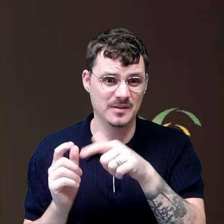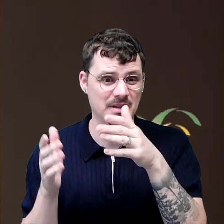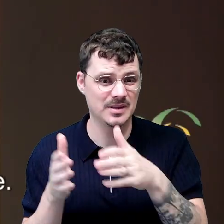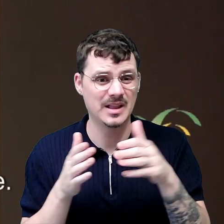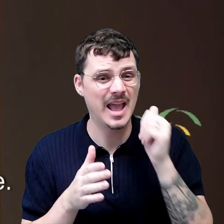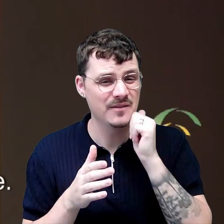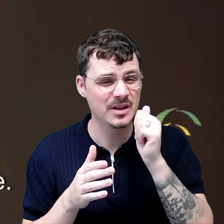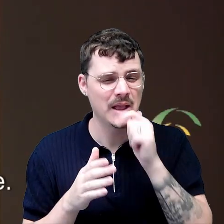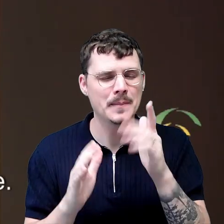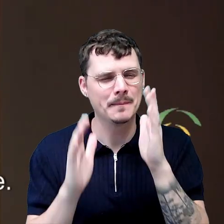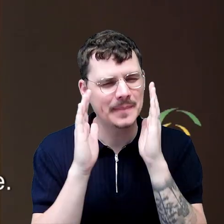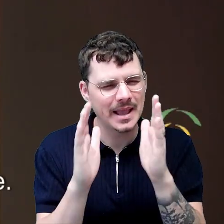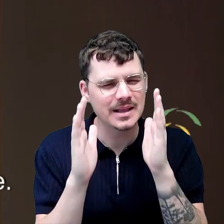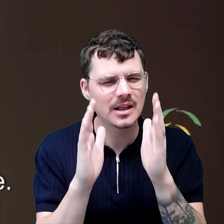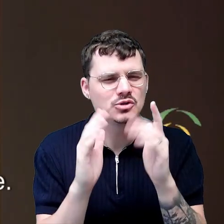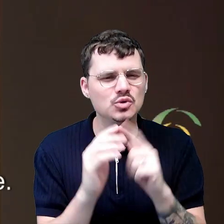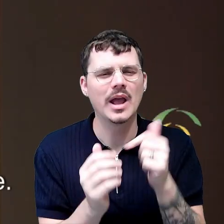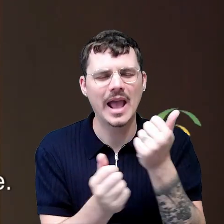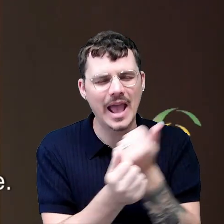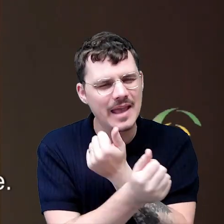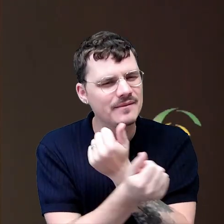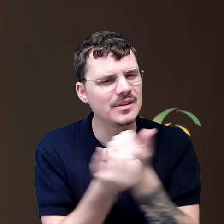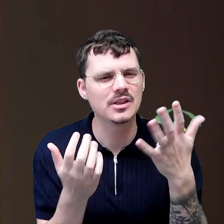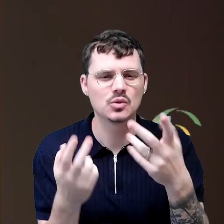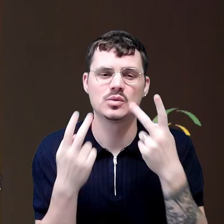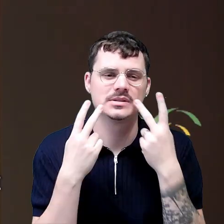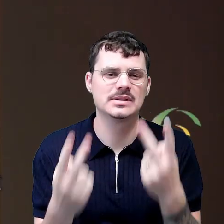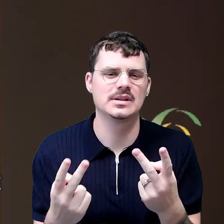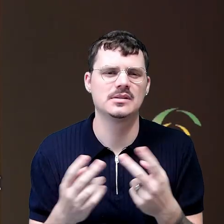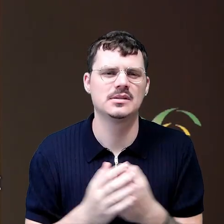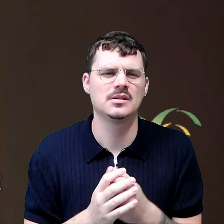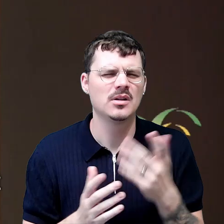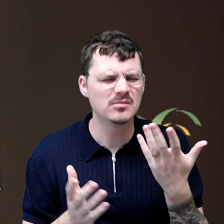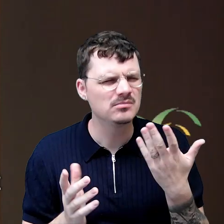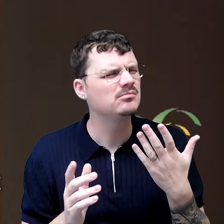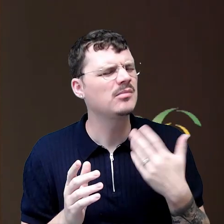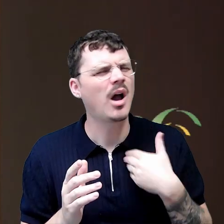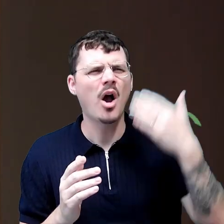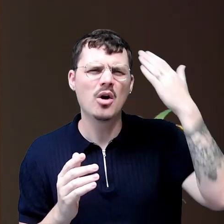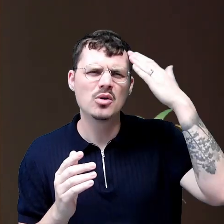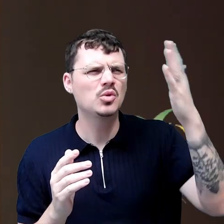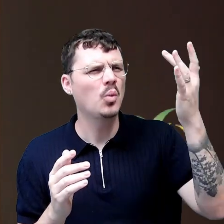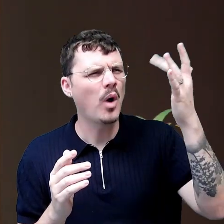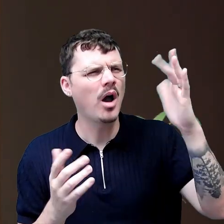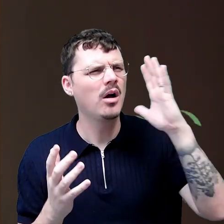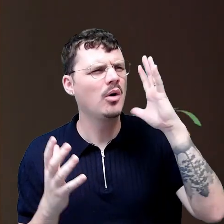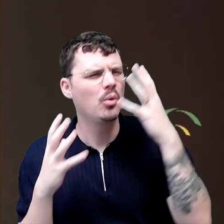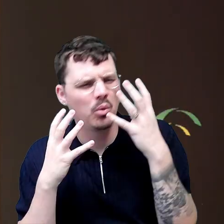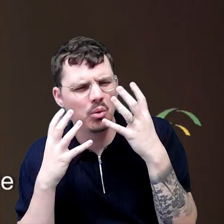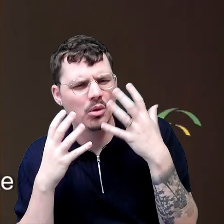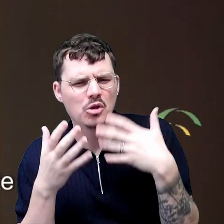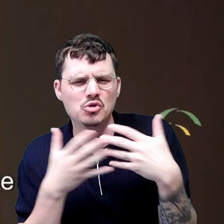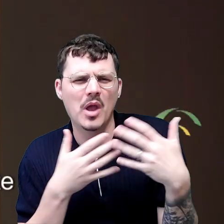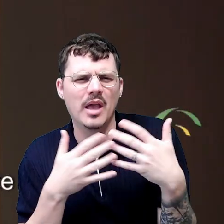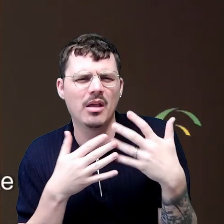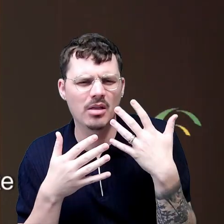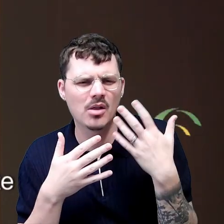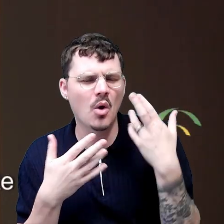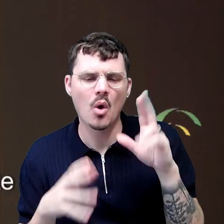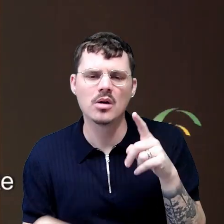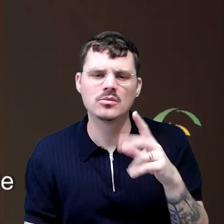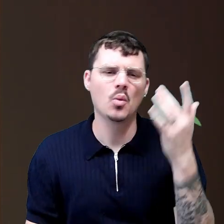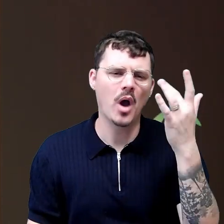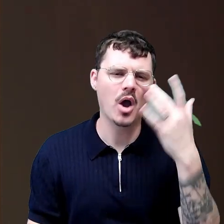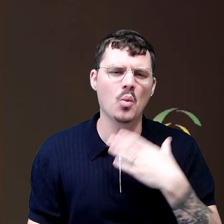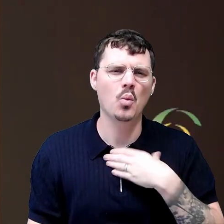day pay attention to every single thing you see. You know, I don't understand why he got gray so fast. I don't understand why he's